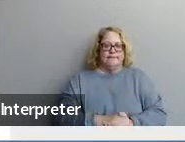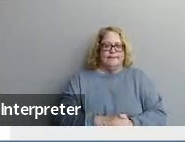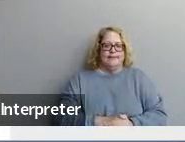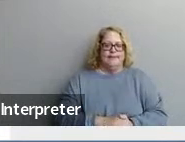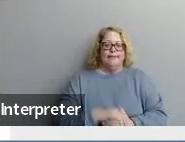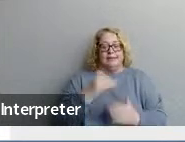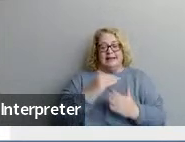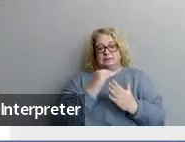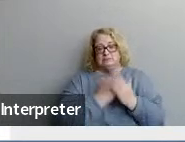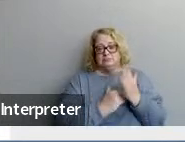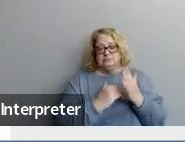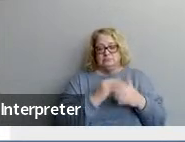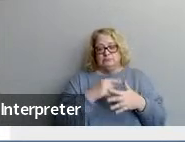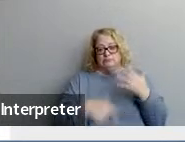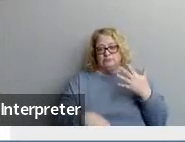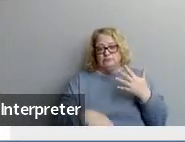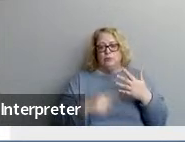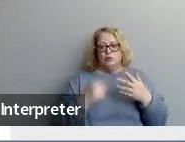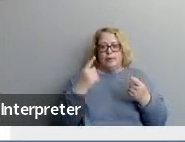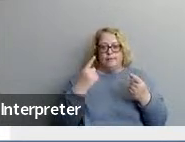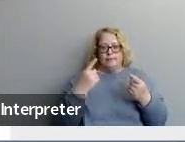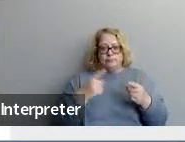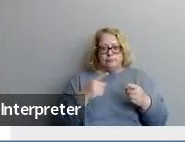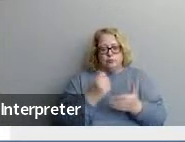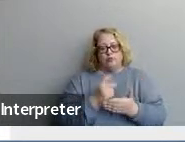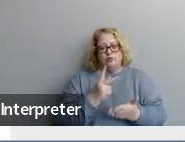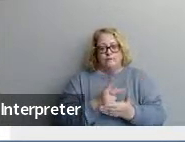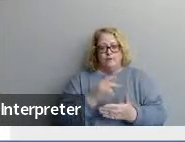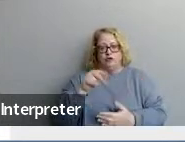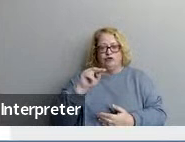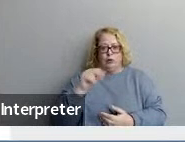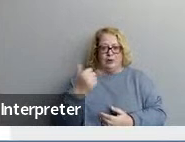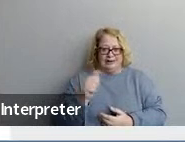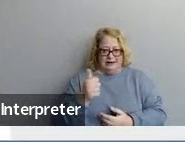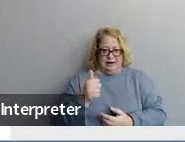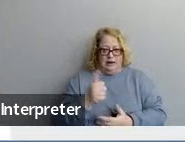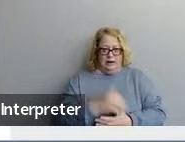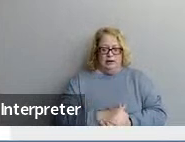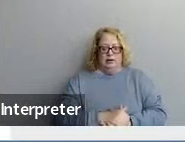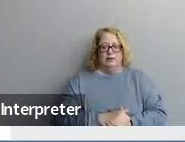The following items were approved during the executive meeting on January